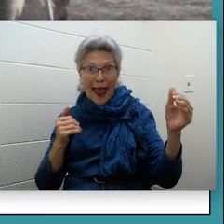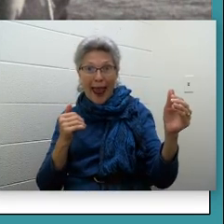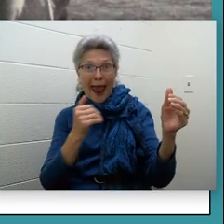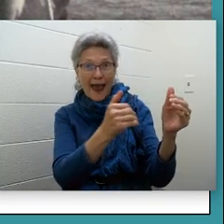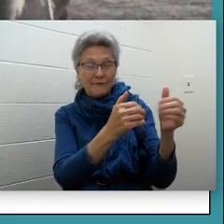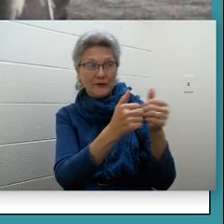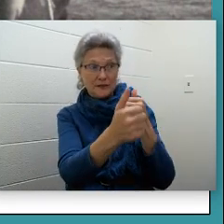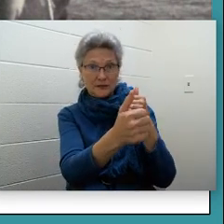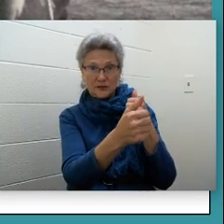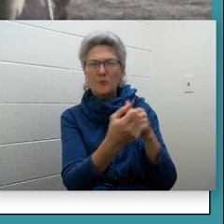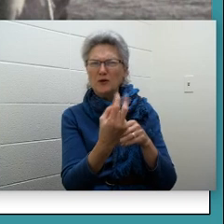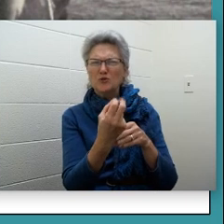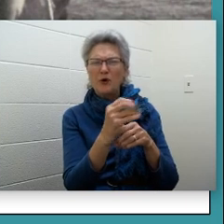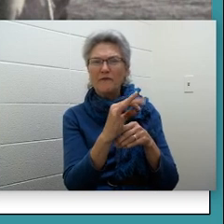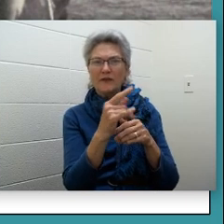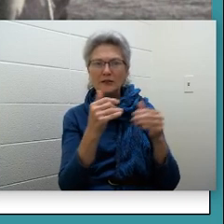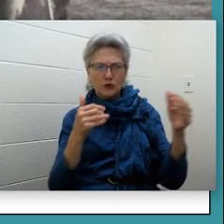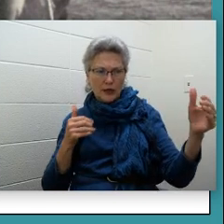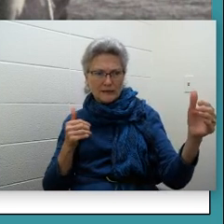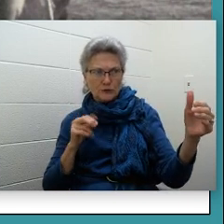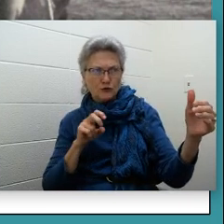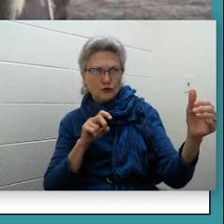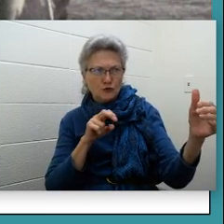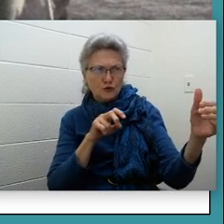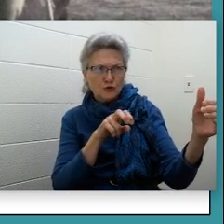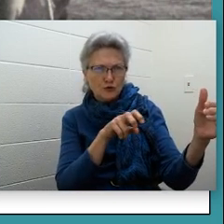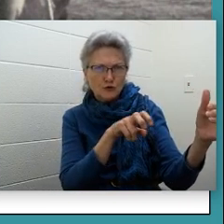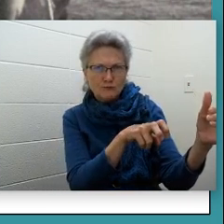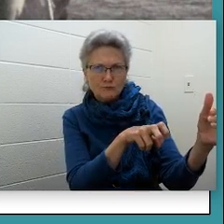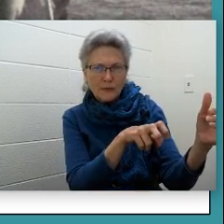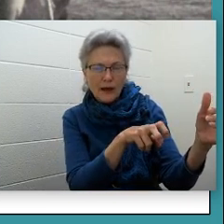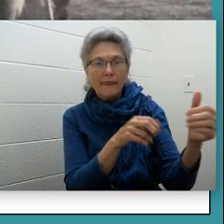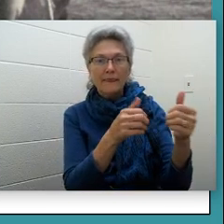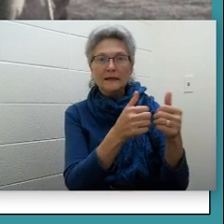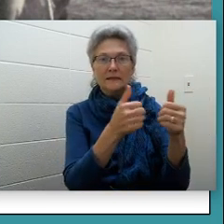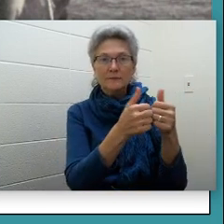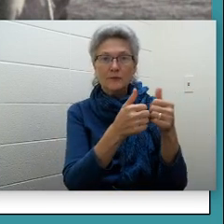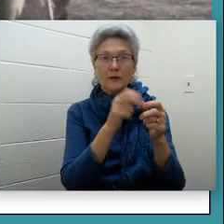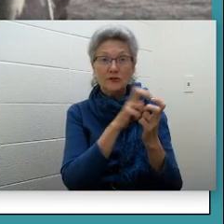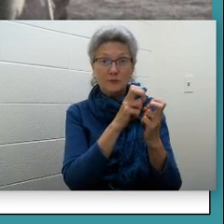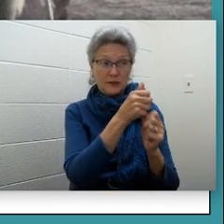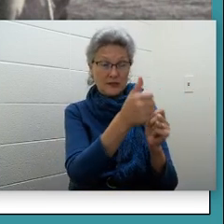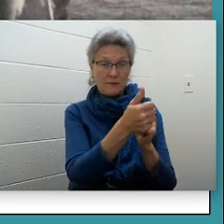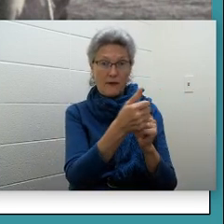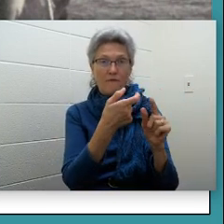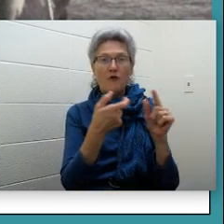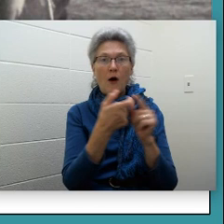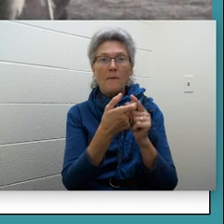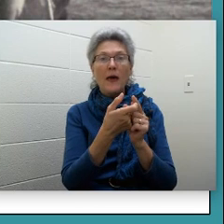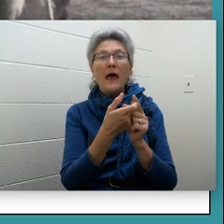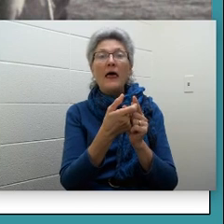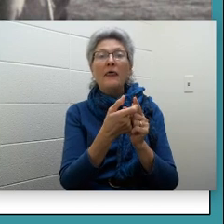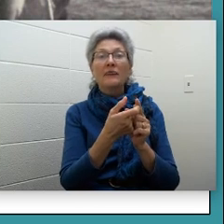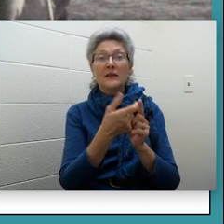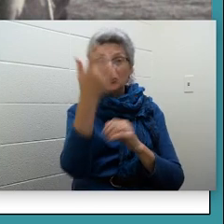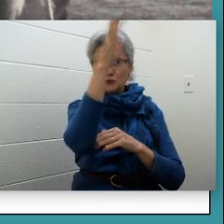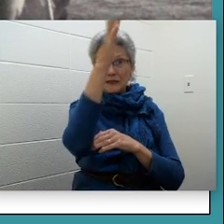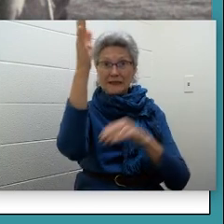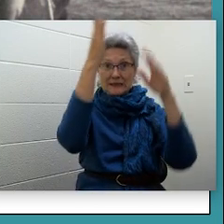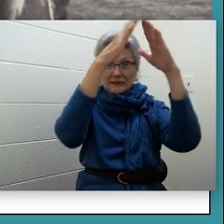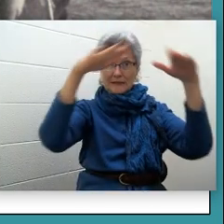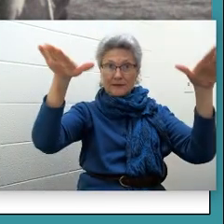about 12 feet, that separated the chipmunk from a dense Norway spruce, when I chanced to become a